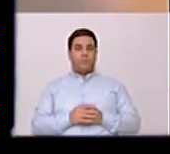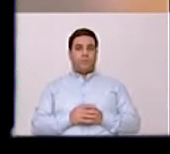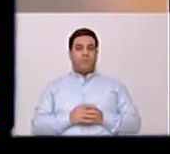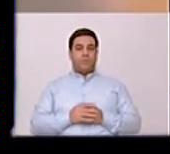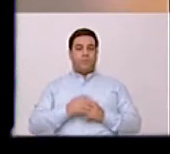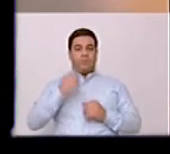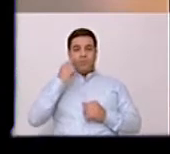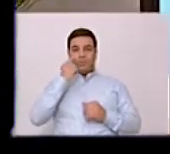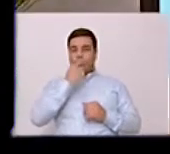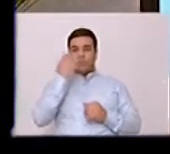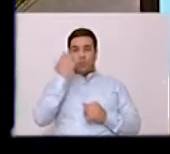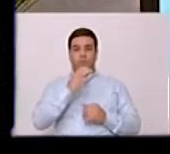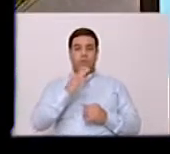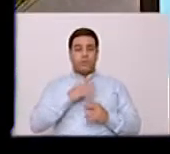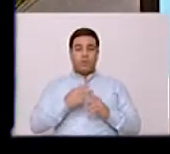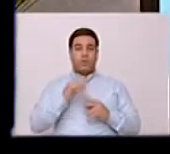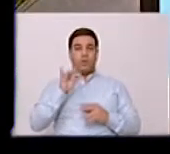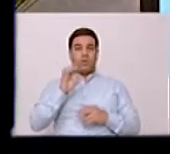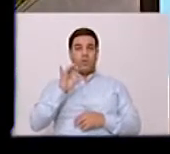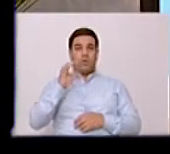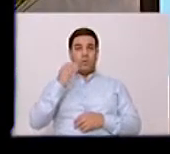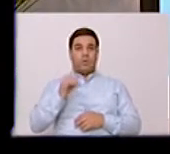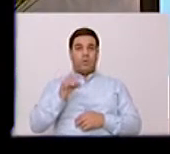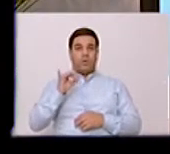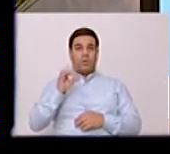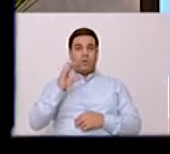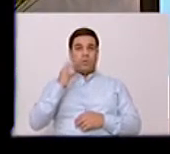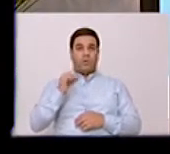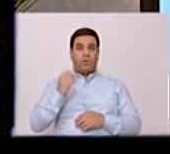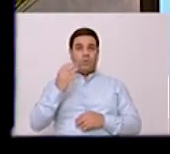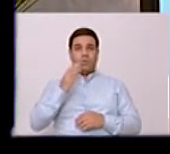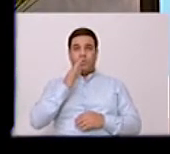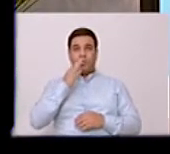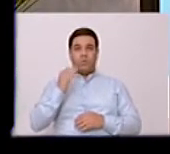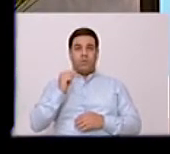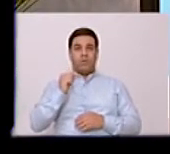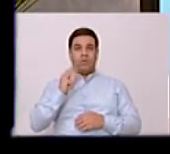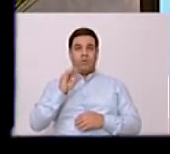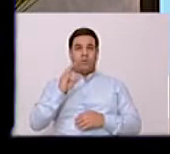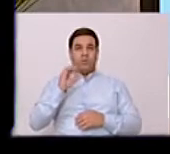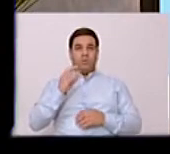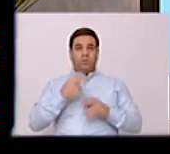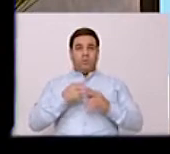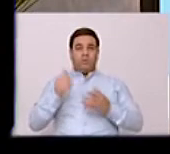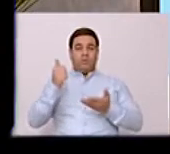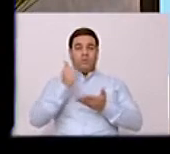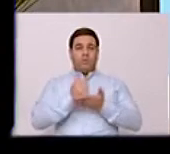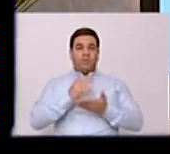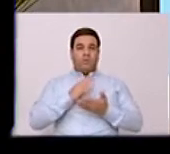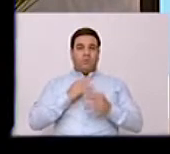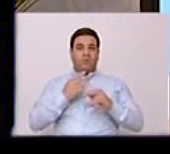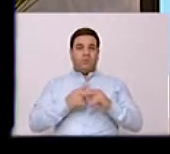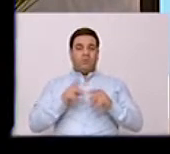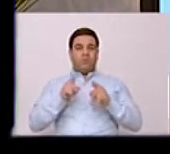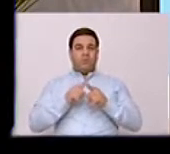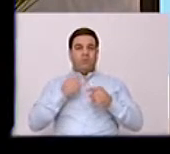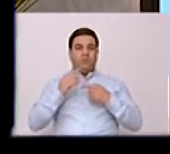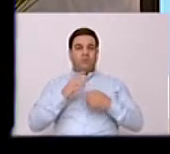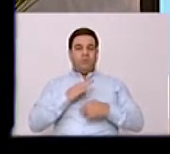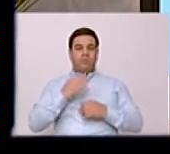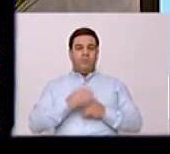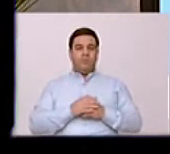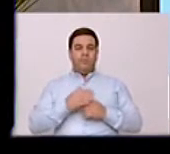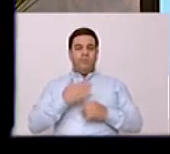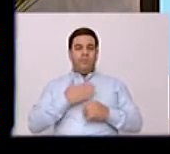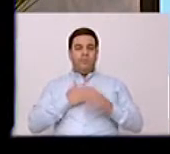Ko'zi ojiz bo'lib qolgan Ibrohimbiy, Rahimbiy 15 yoshli Abdumo'minni xon qilib ko'targanida esa shunday deydi: